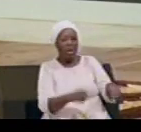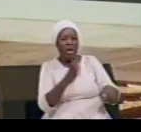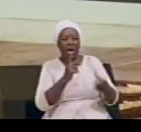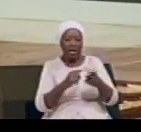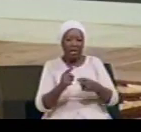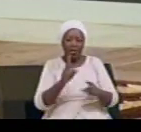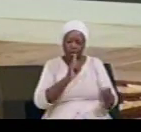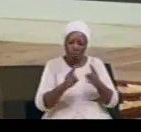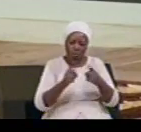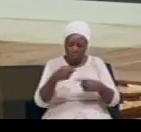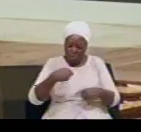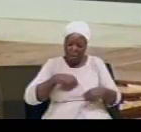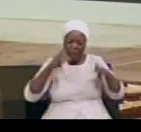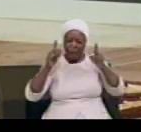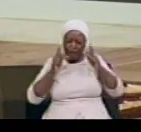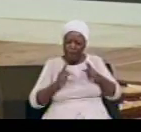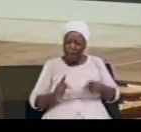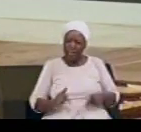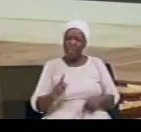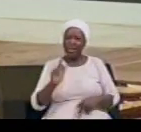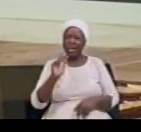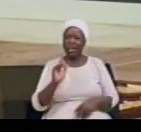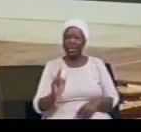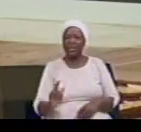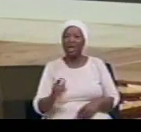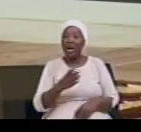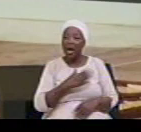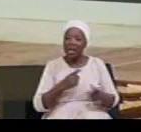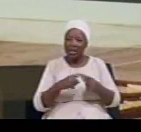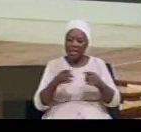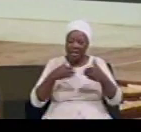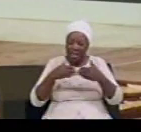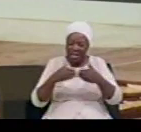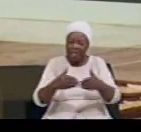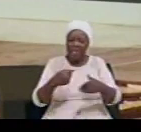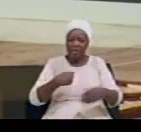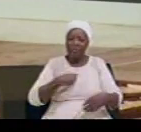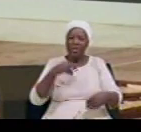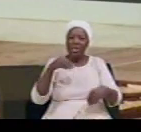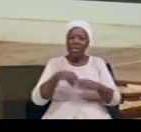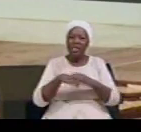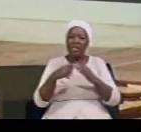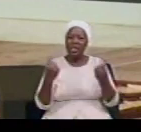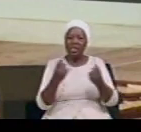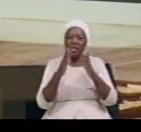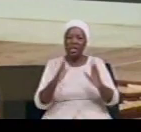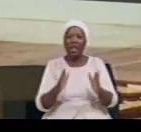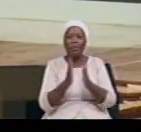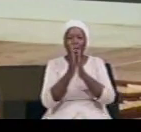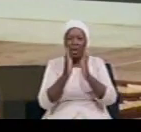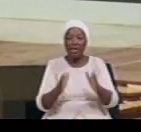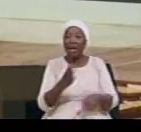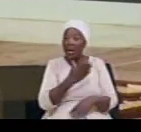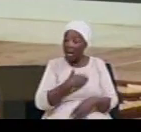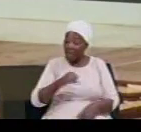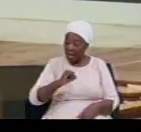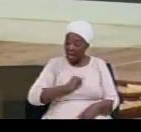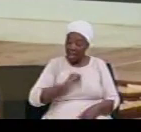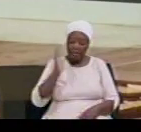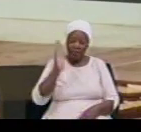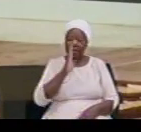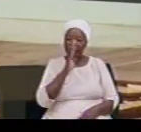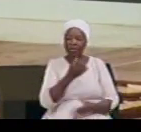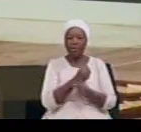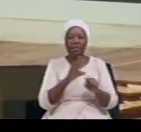me personally, and then lead me in the sinner's prayer, and I will be saved.